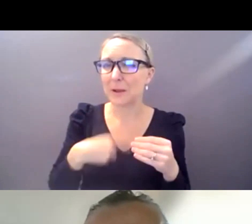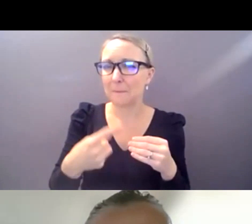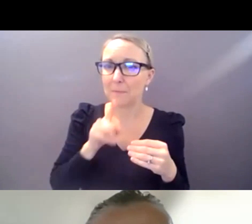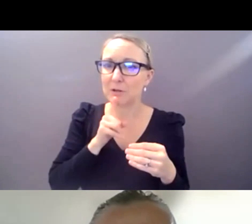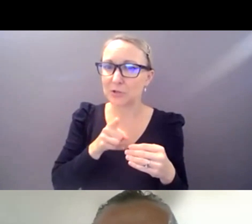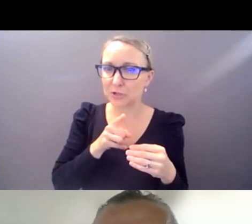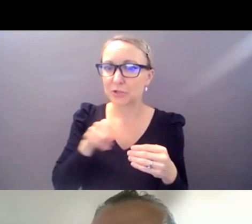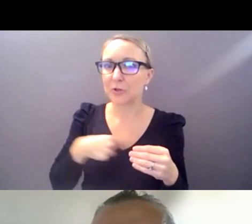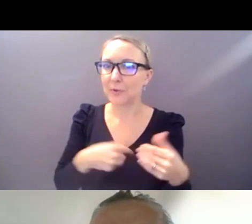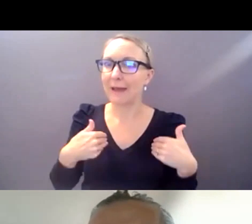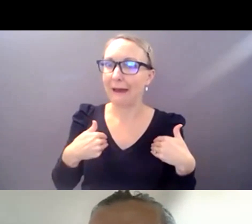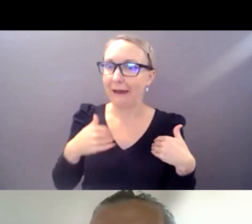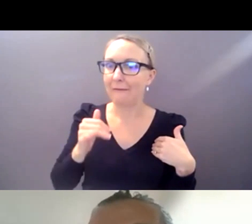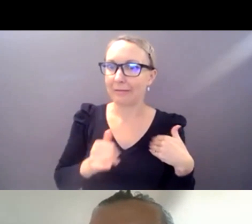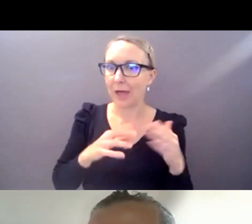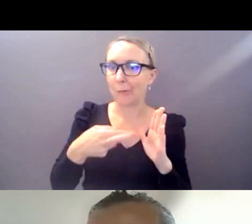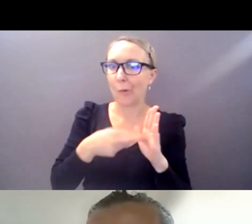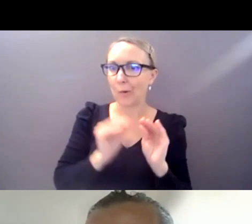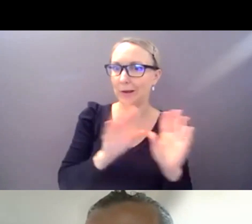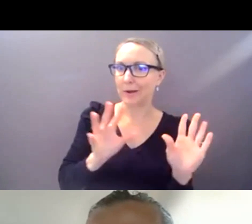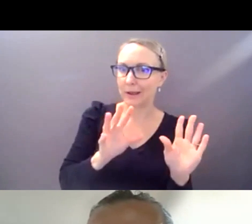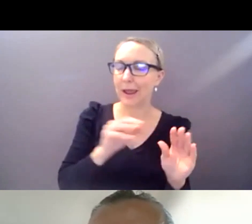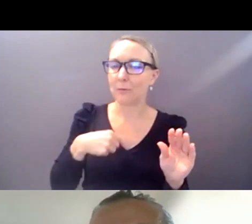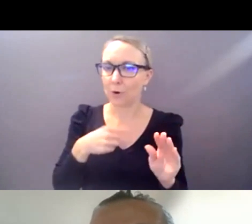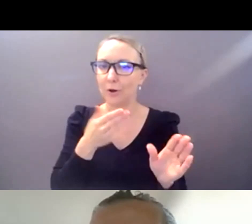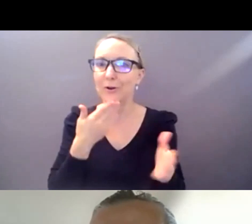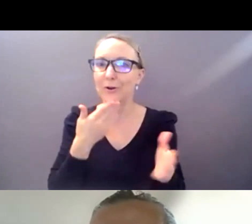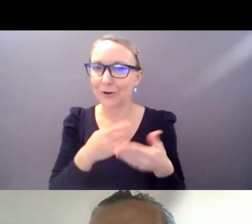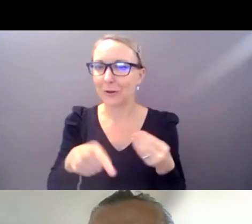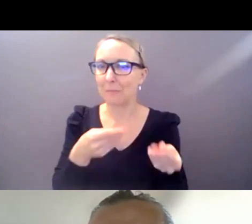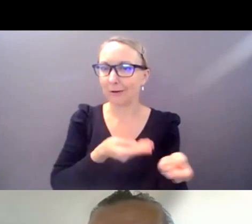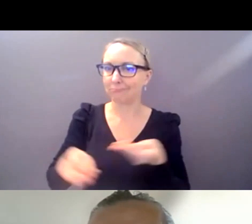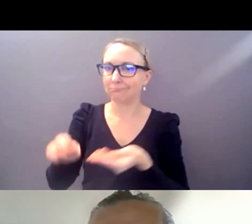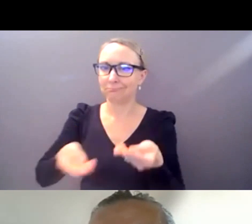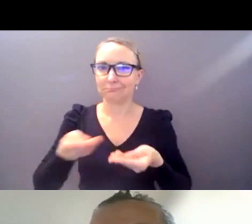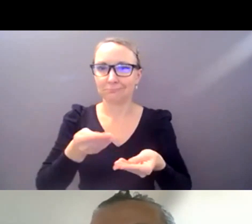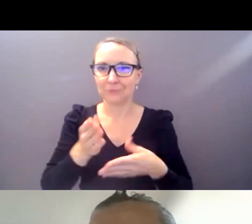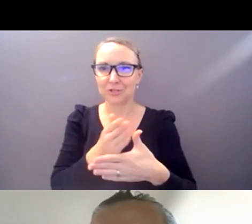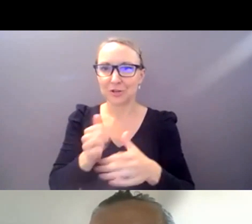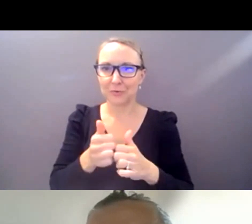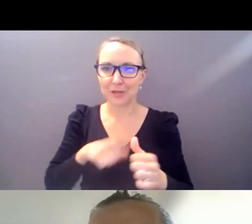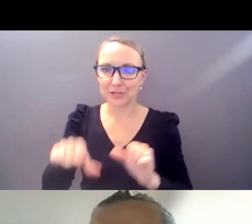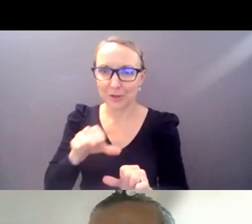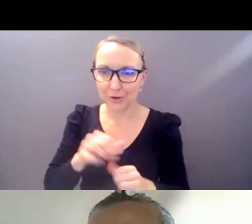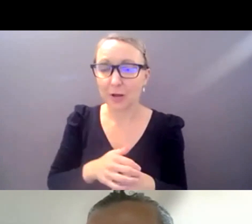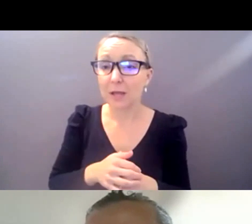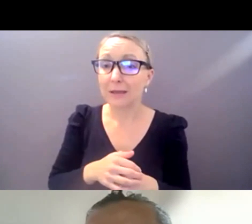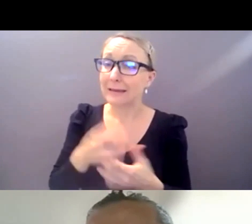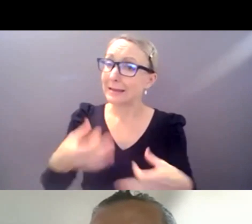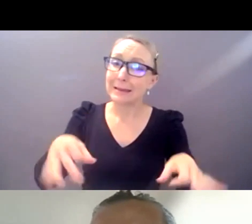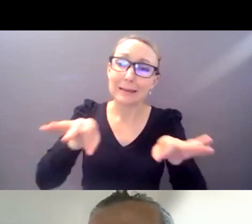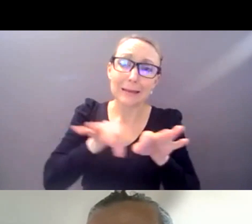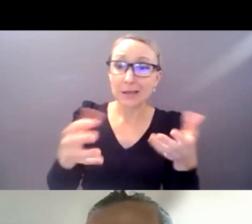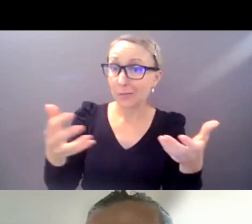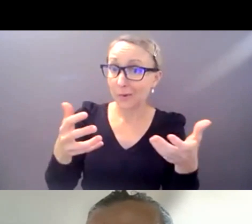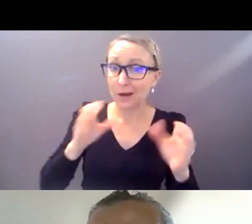handoffs, recognizing that we might have multiple service providers working with one individual. The key is communicating